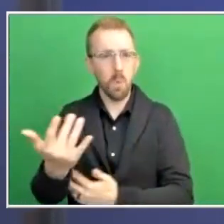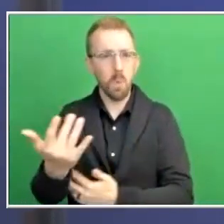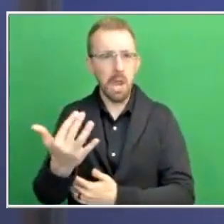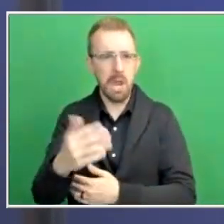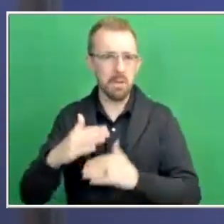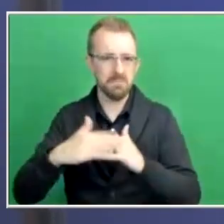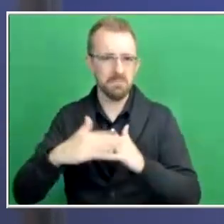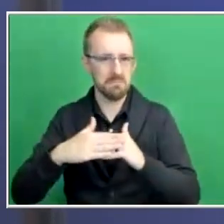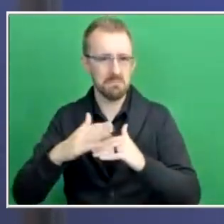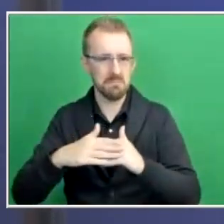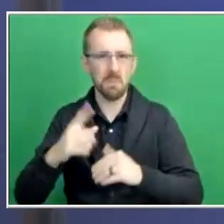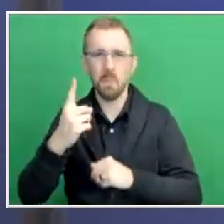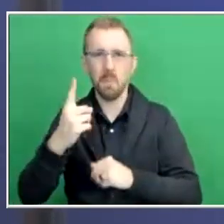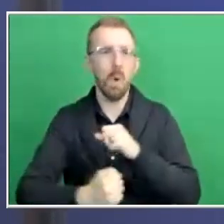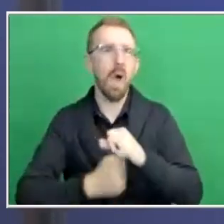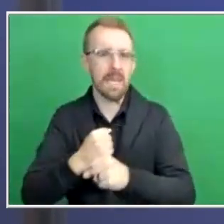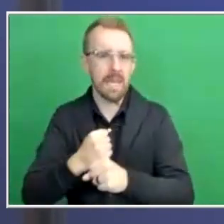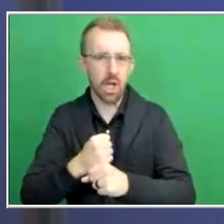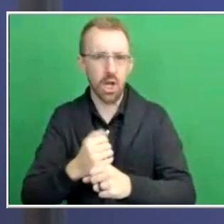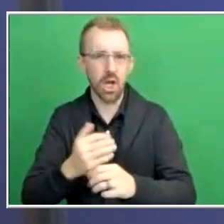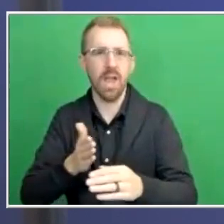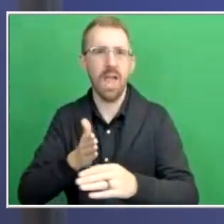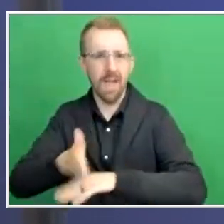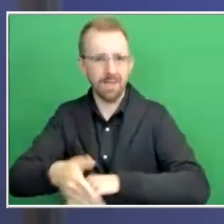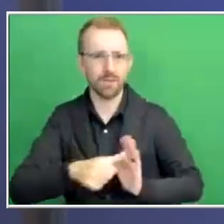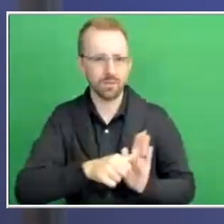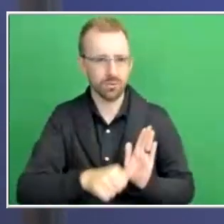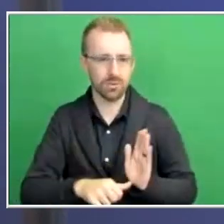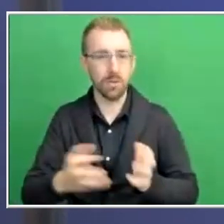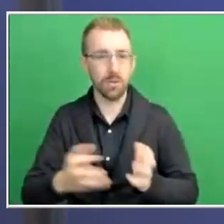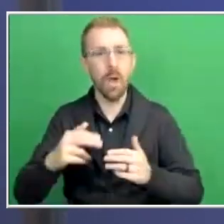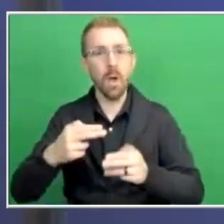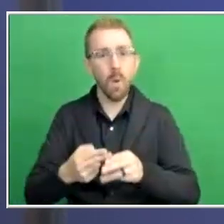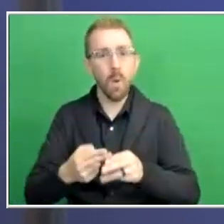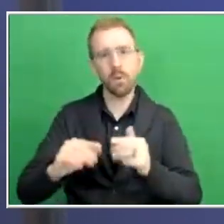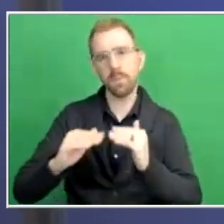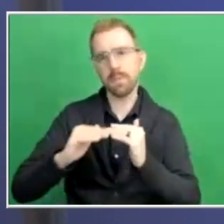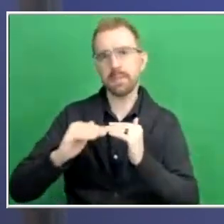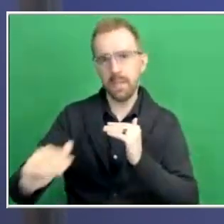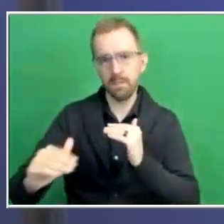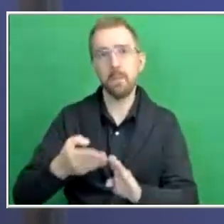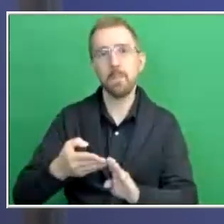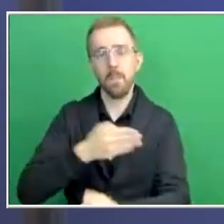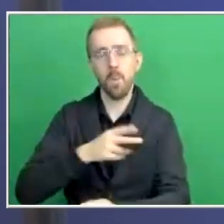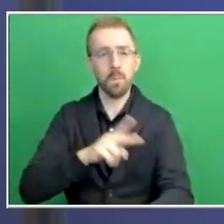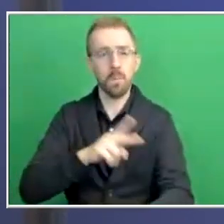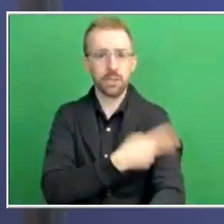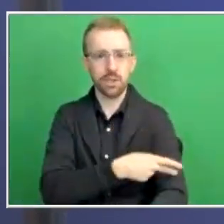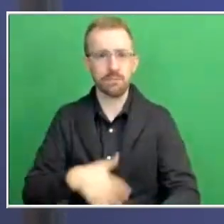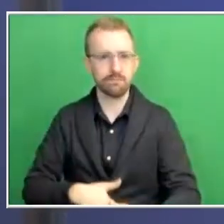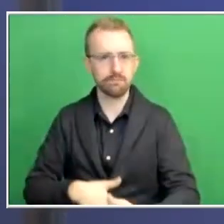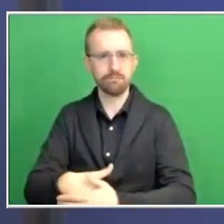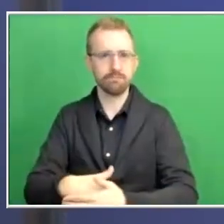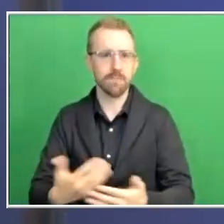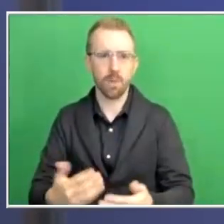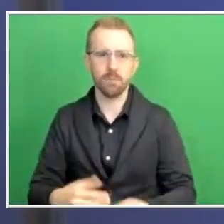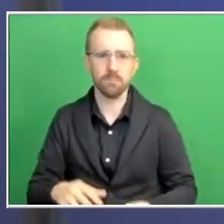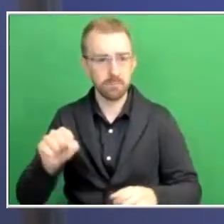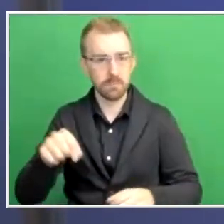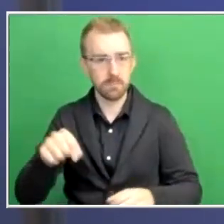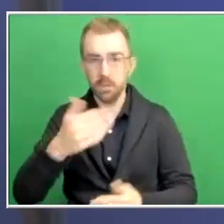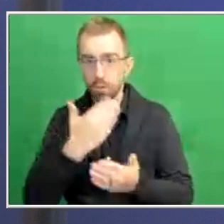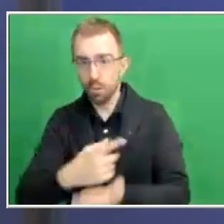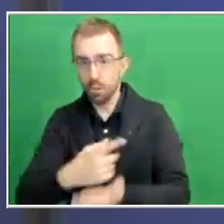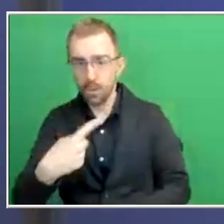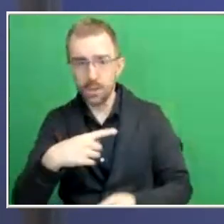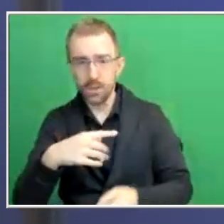least 1 year, and ideally you want weight to be stabilized prior to patients conceiving. So certainly a great question. Important thing